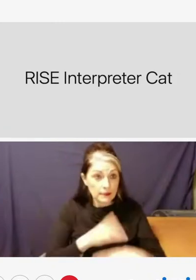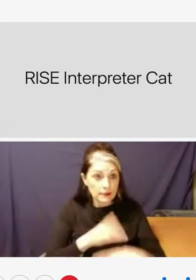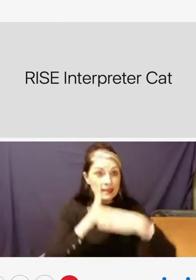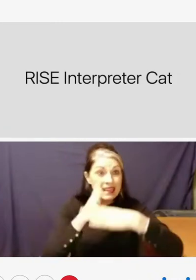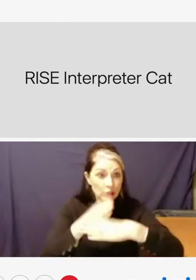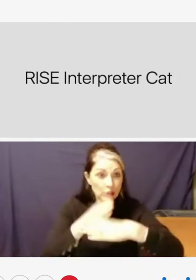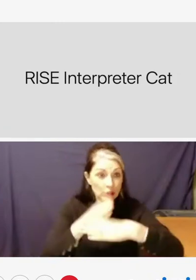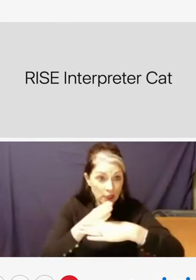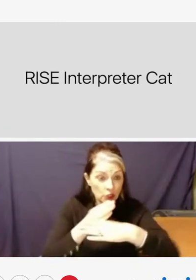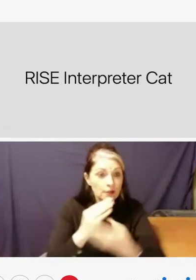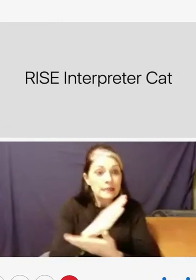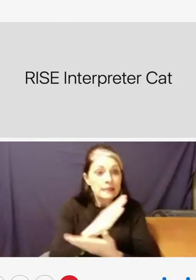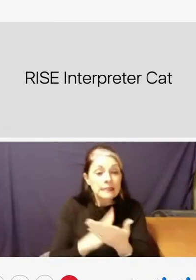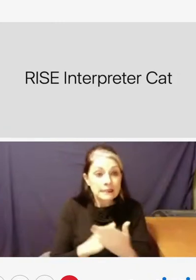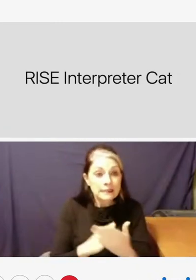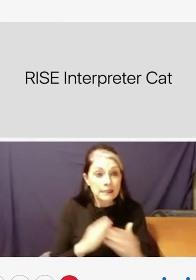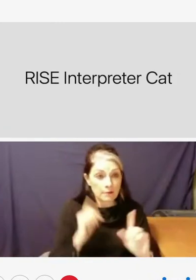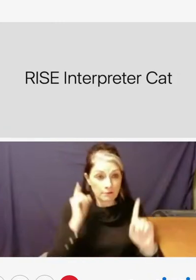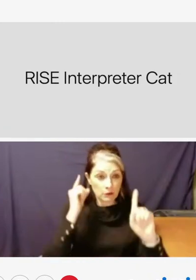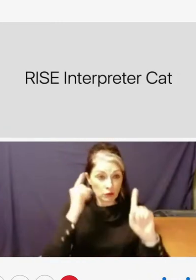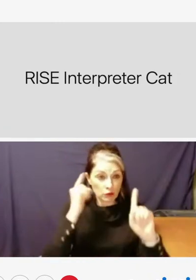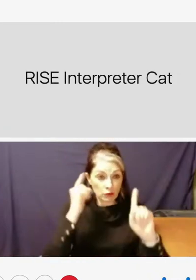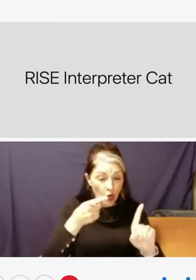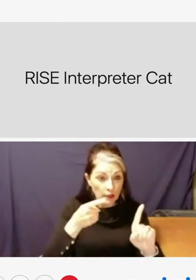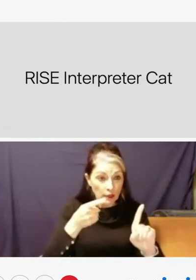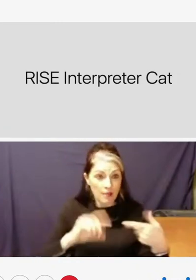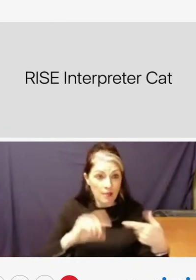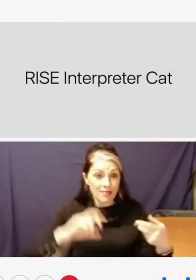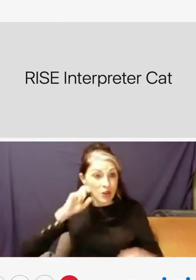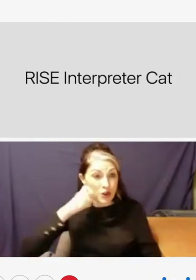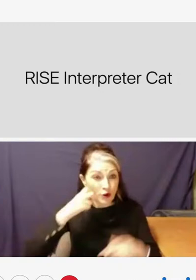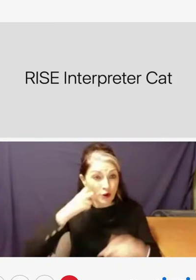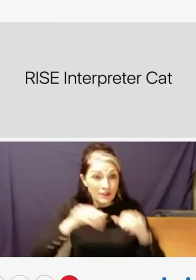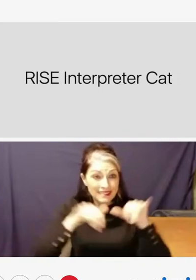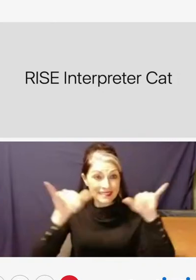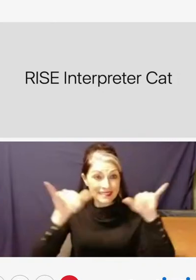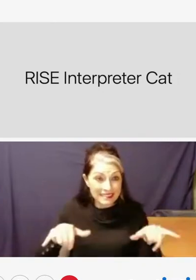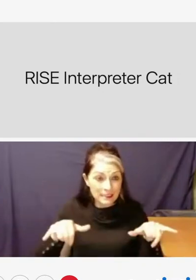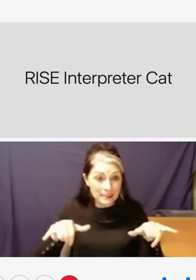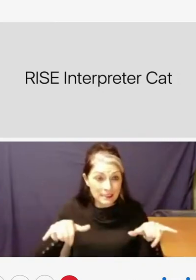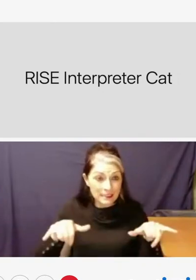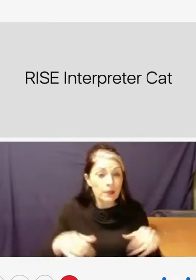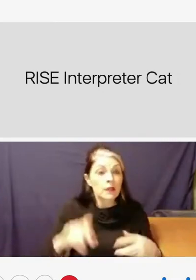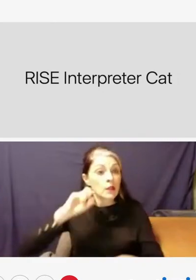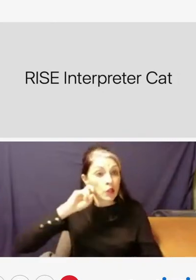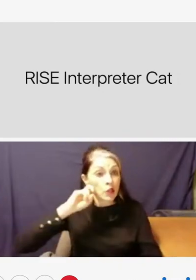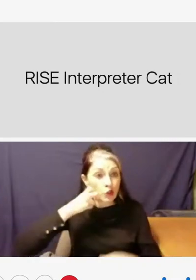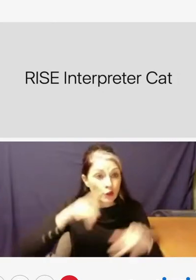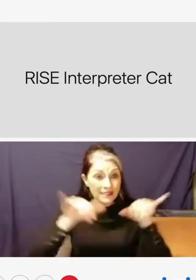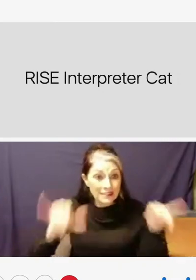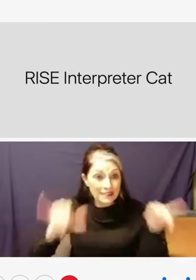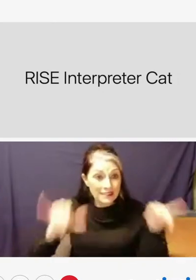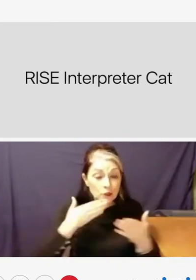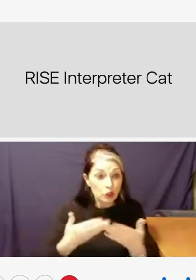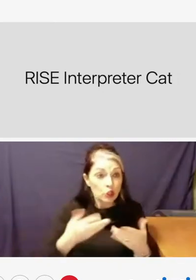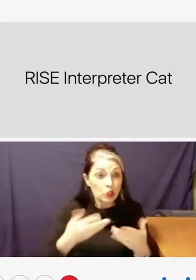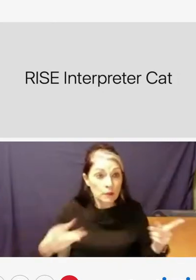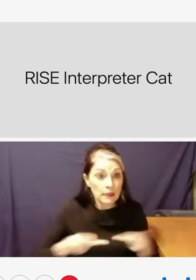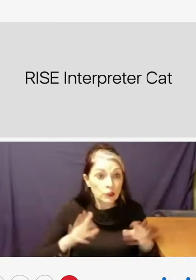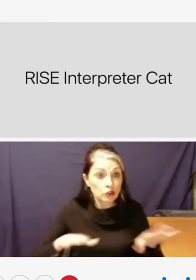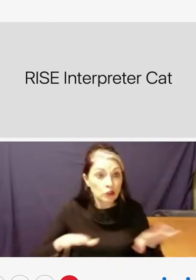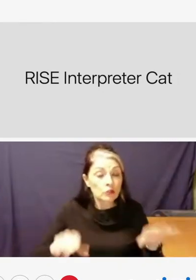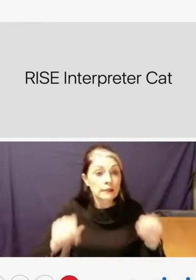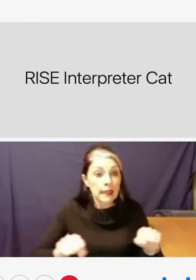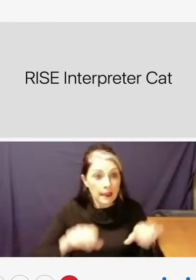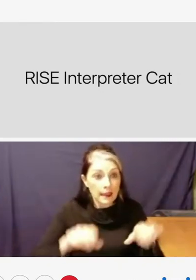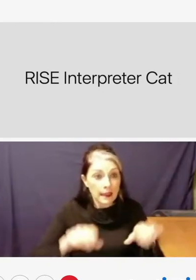even Target the nervous system because again the science teaches us that when the SC when the nervous system is in a good place children are able to activate that learning part of